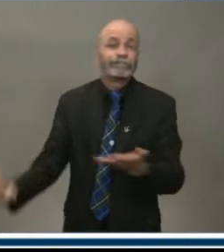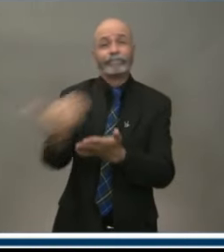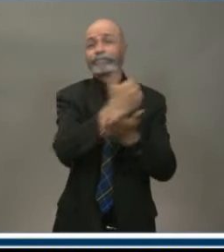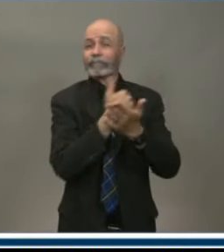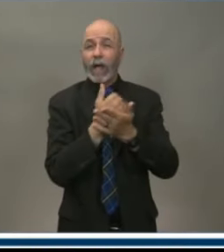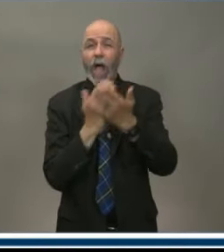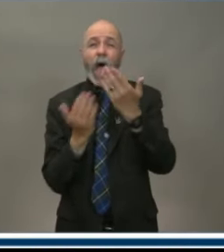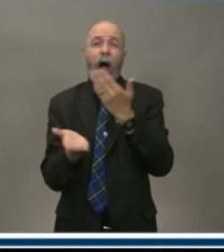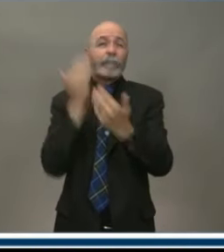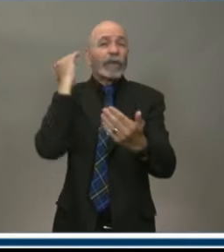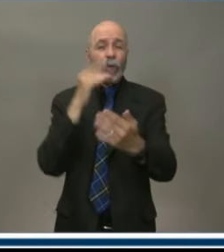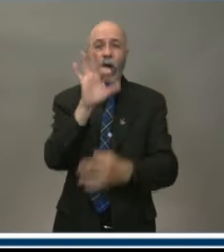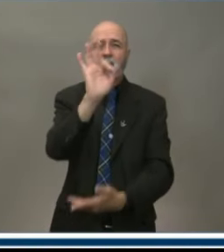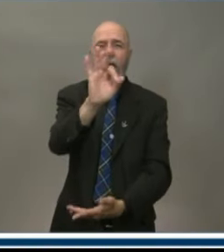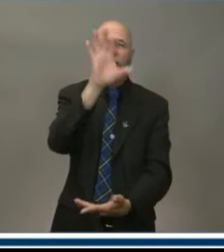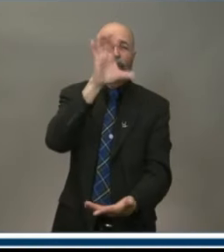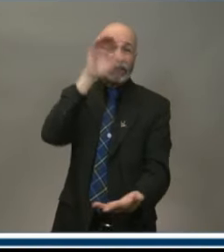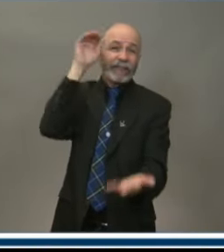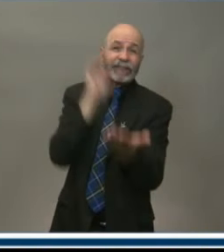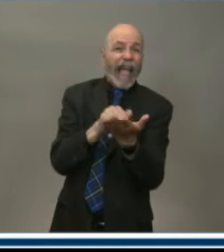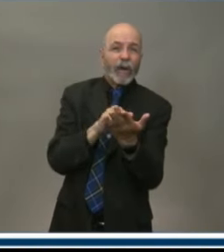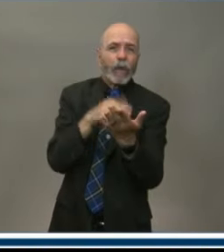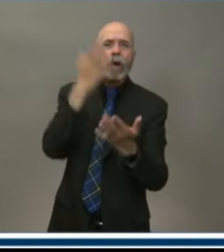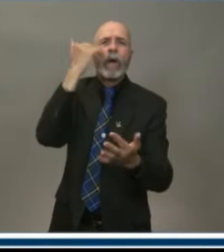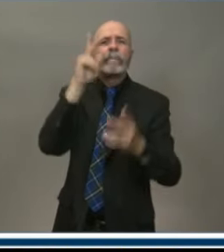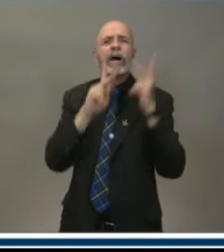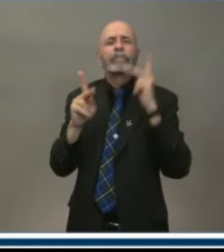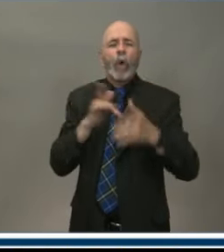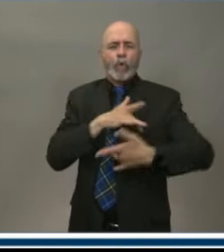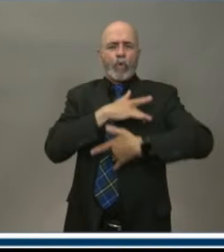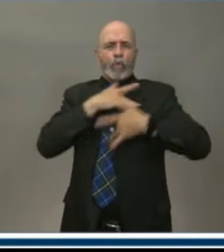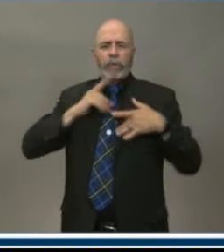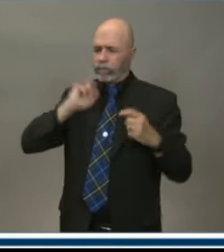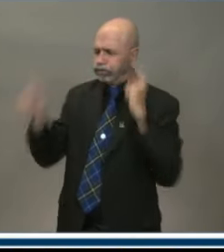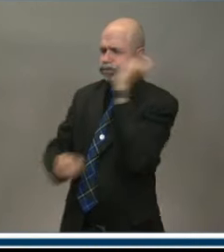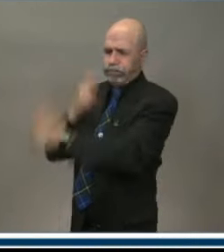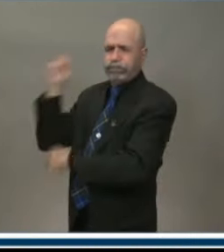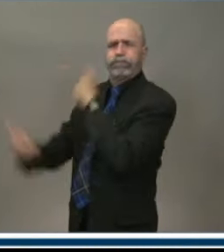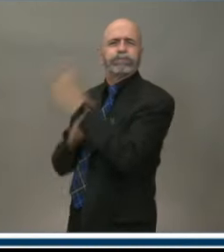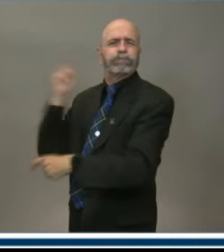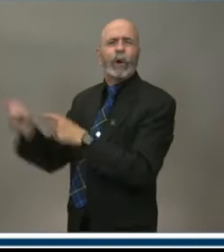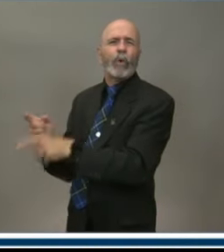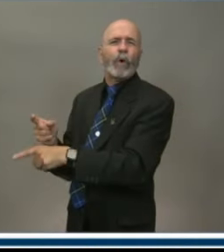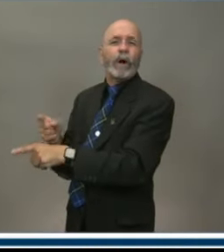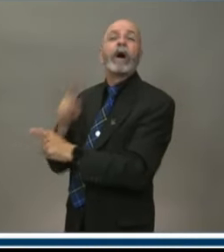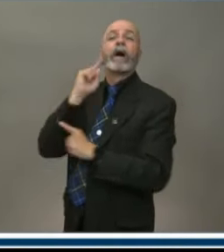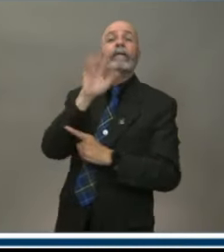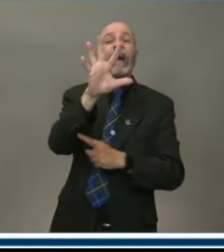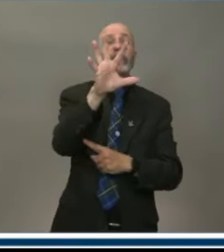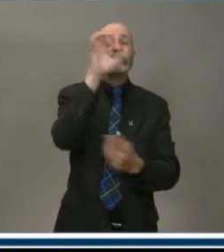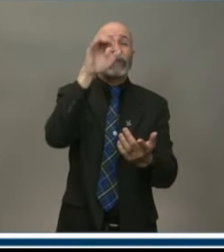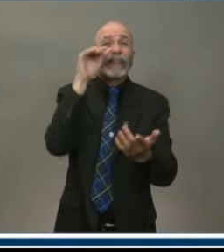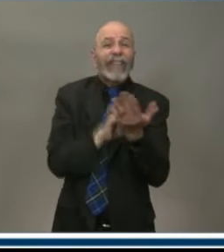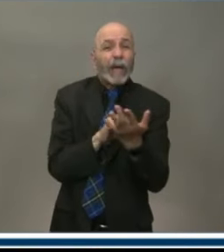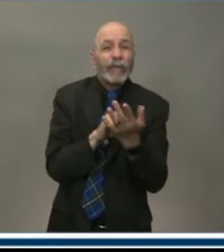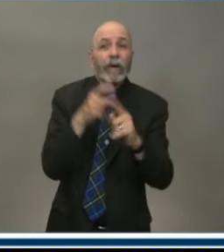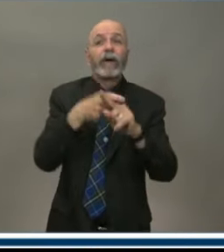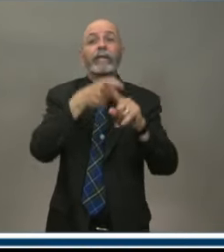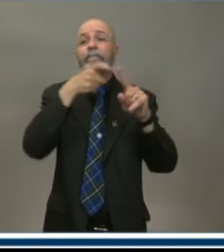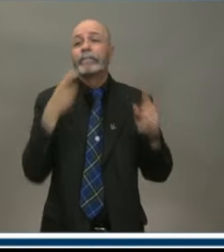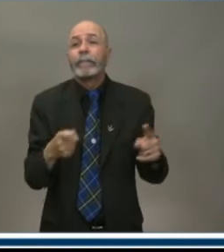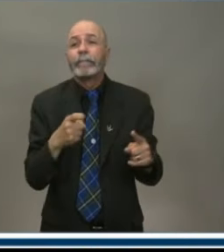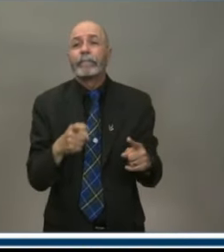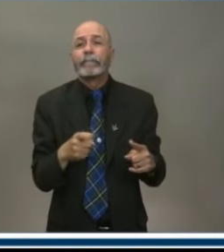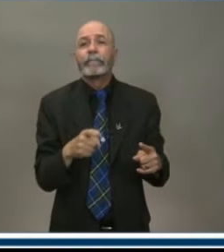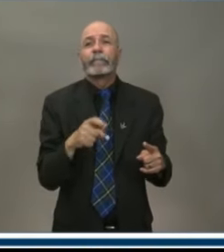of so many people like you who wanted to help, and a generous donation of $500,000 from Emera on behalf of